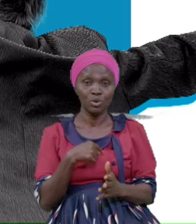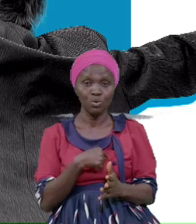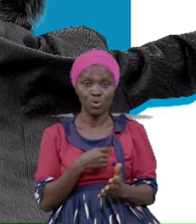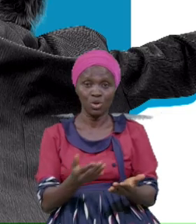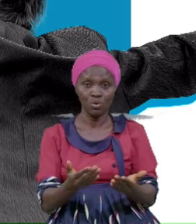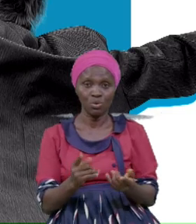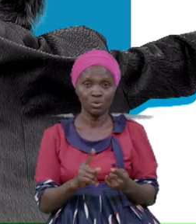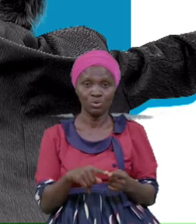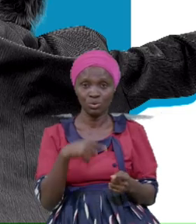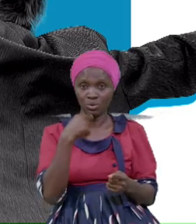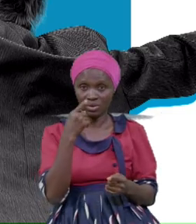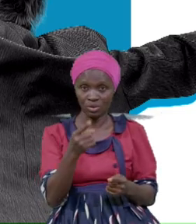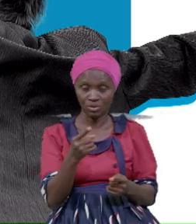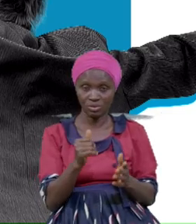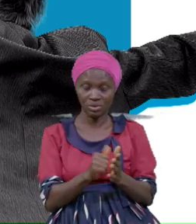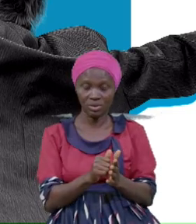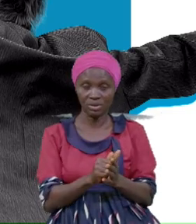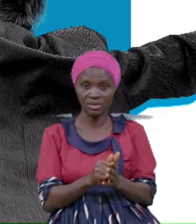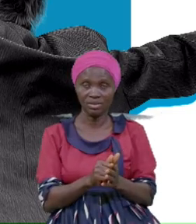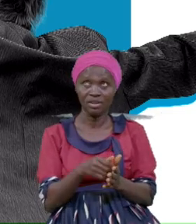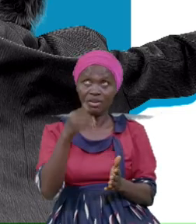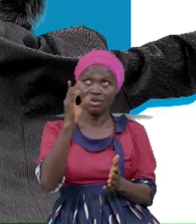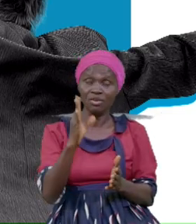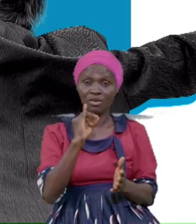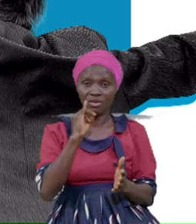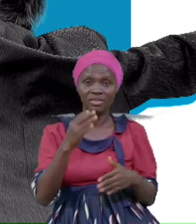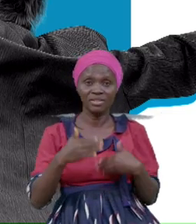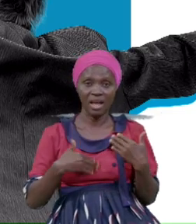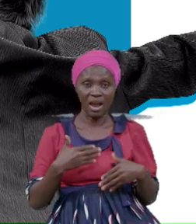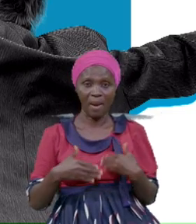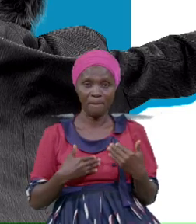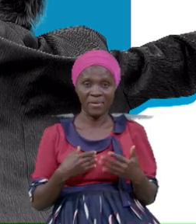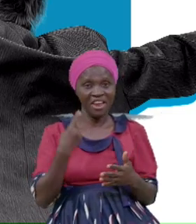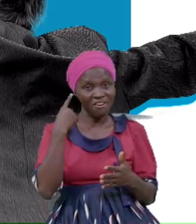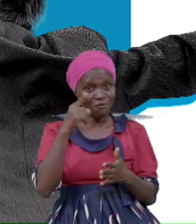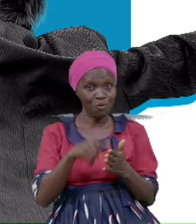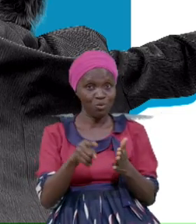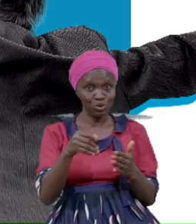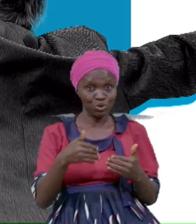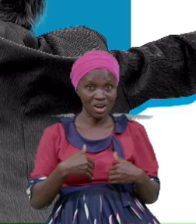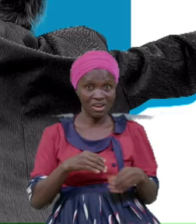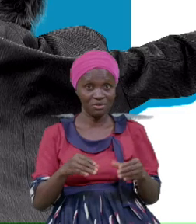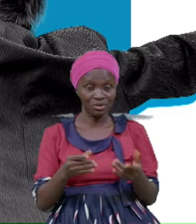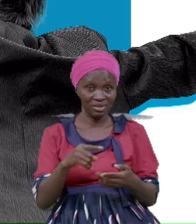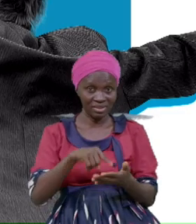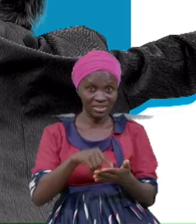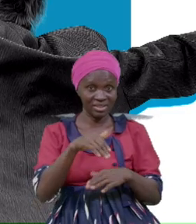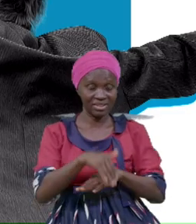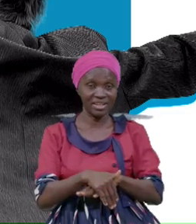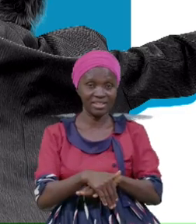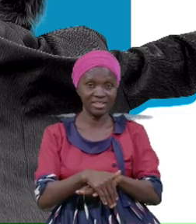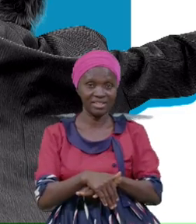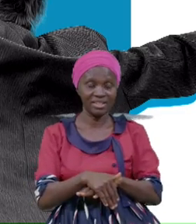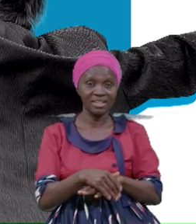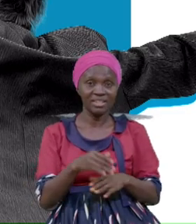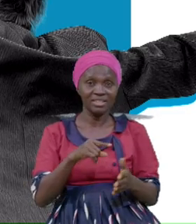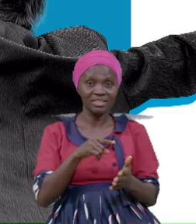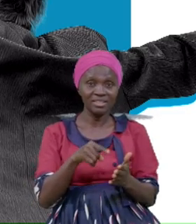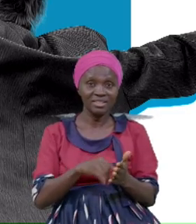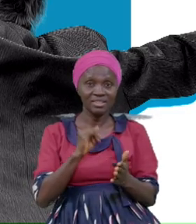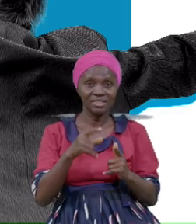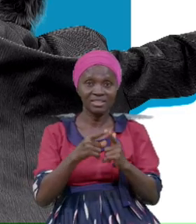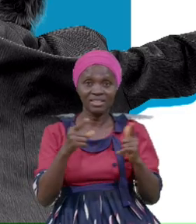the Lord is happy for what you have done tonight. That's the greatest decision